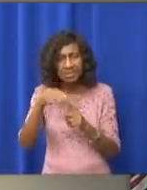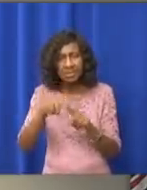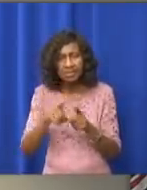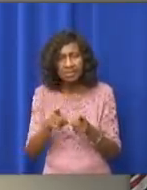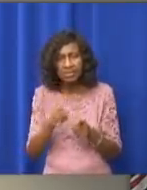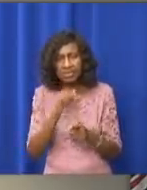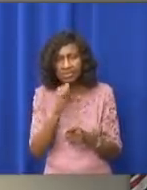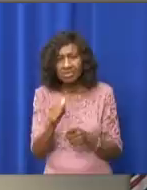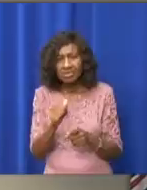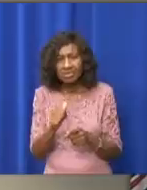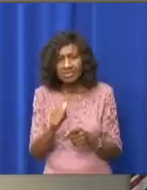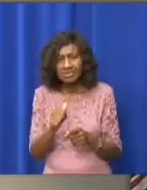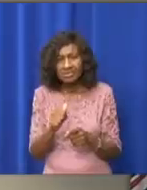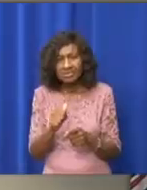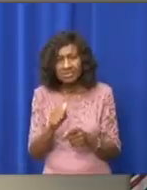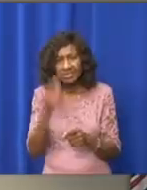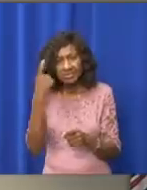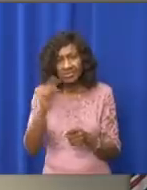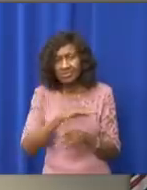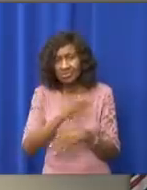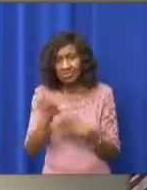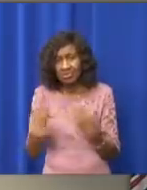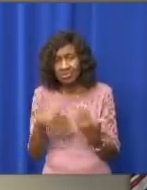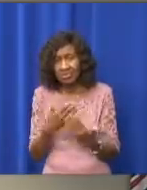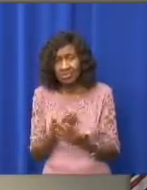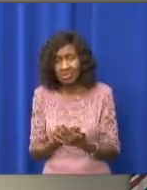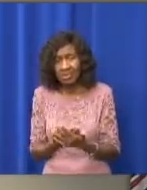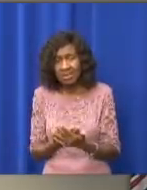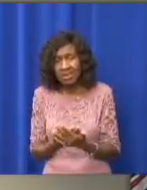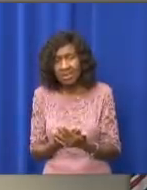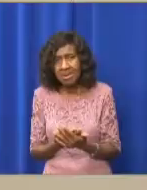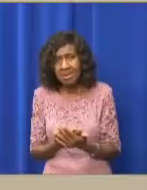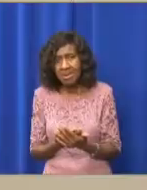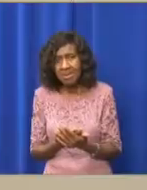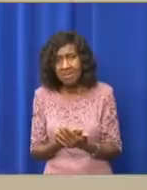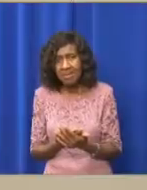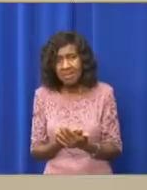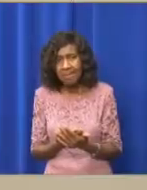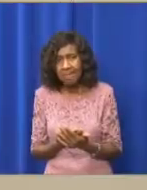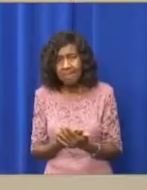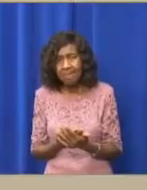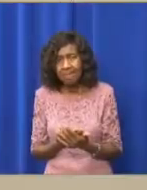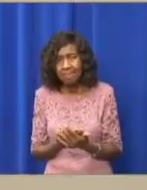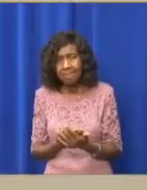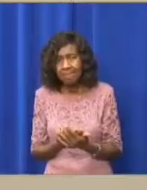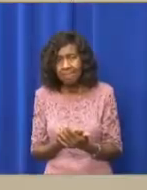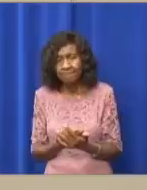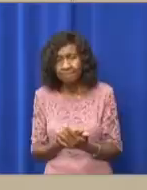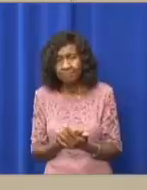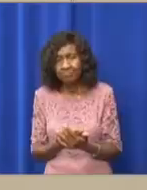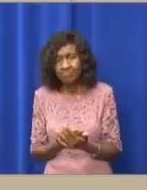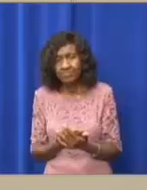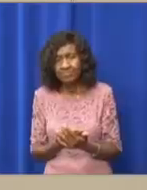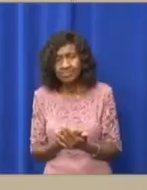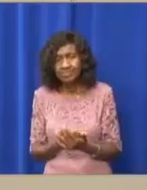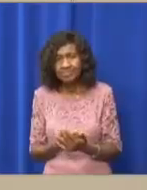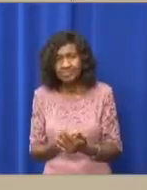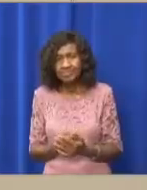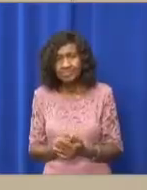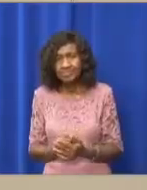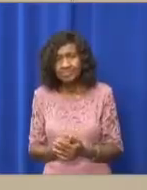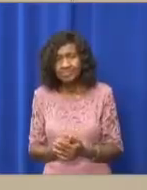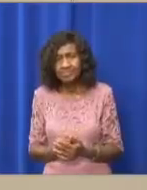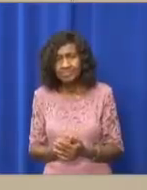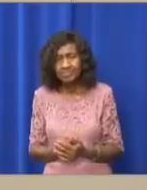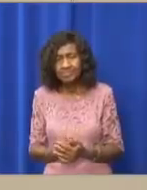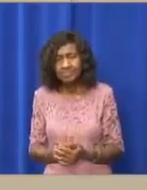a general exemption for persons to do, sort of general home repairs